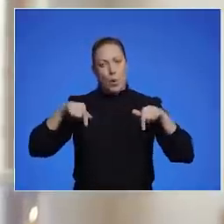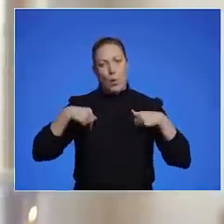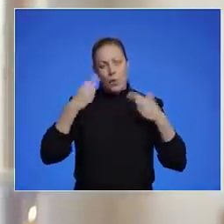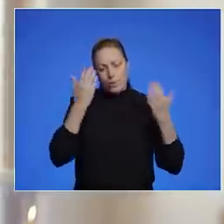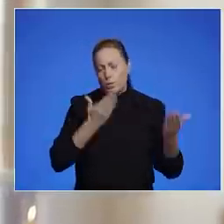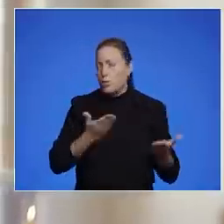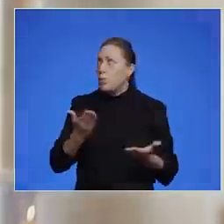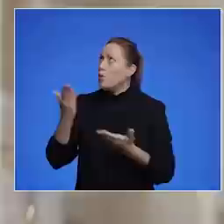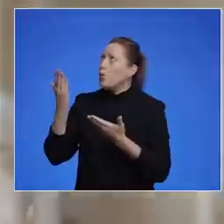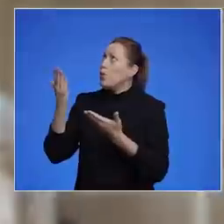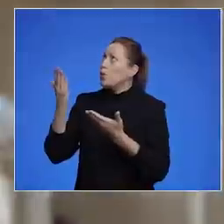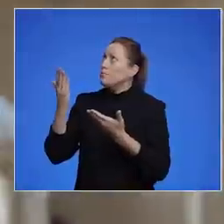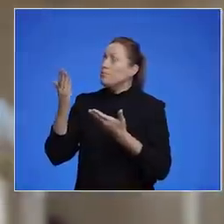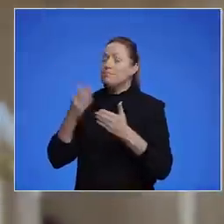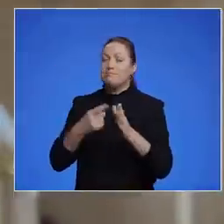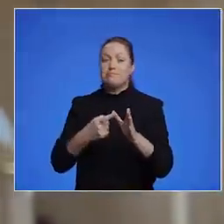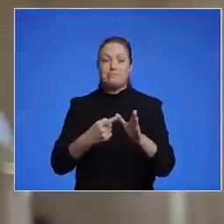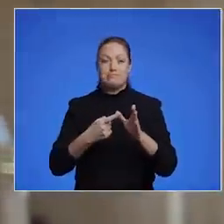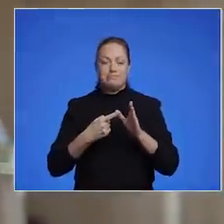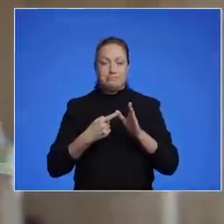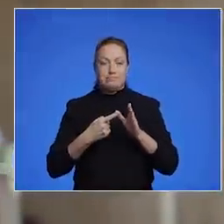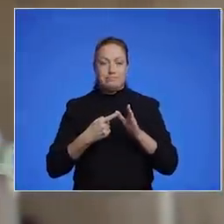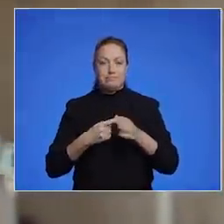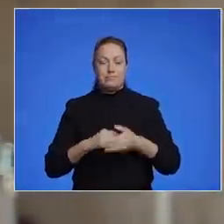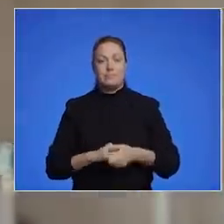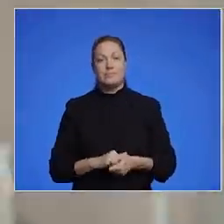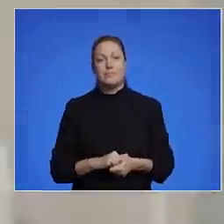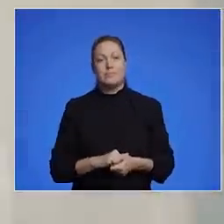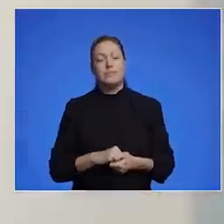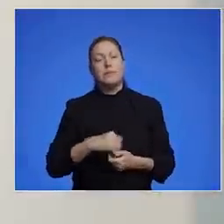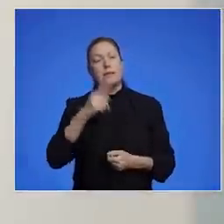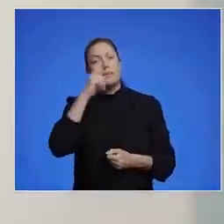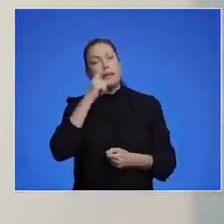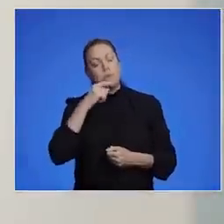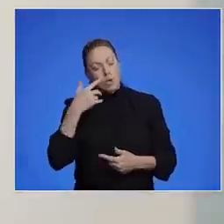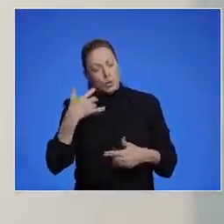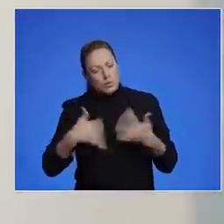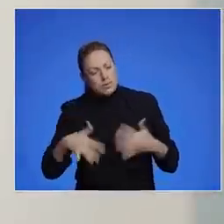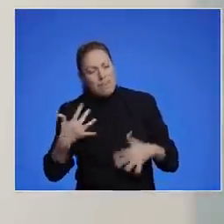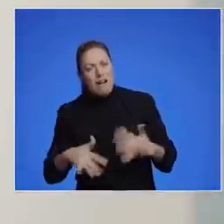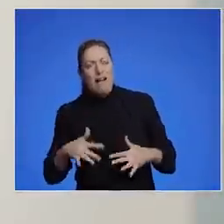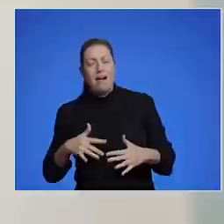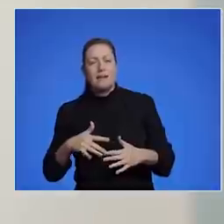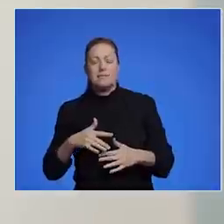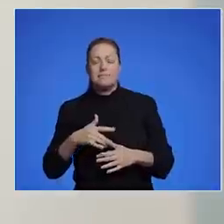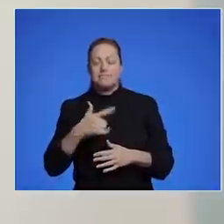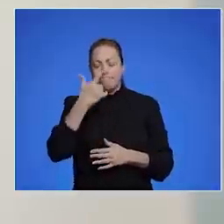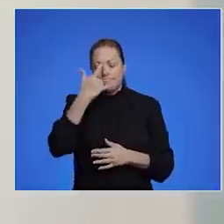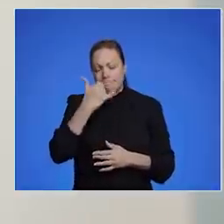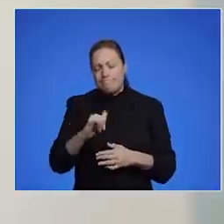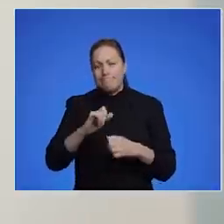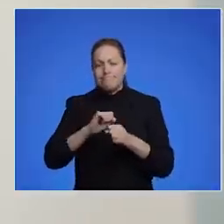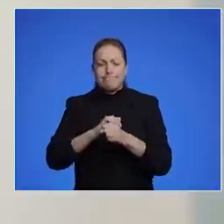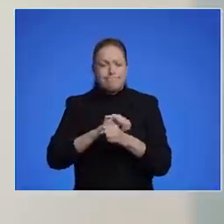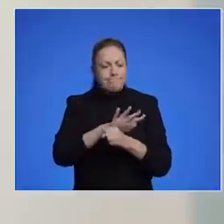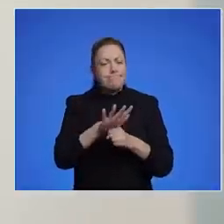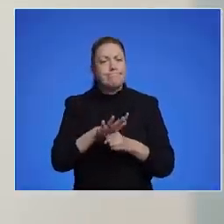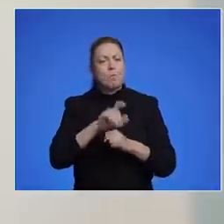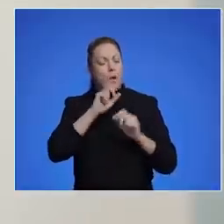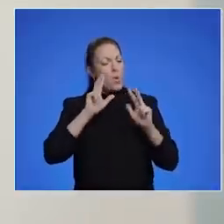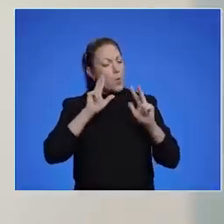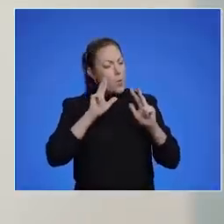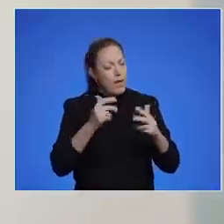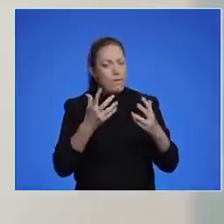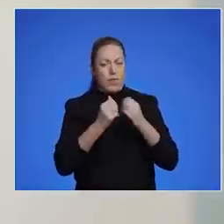We turn to you. Lord, hear our prayer. That the people suffering from the devastation of the pandemic will